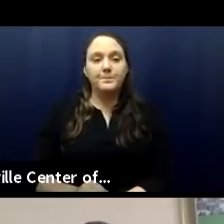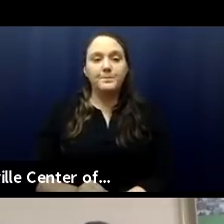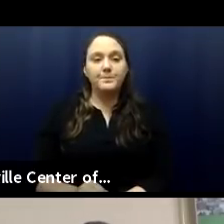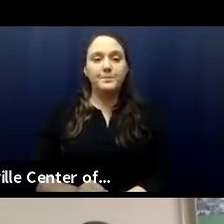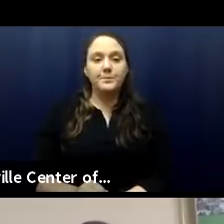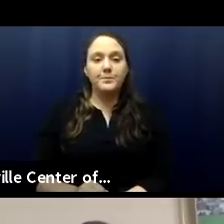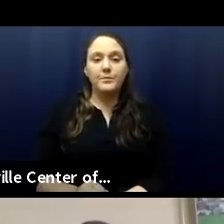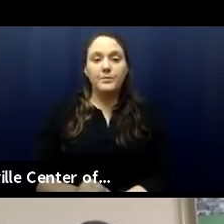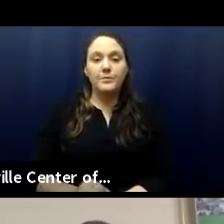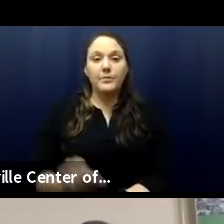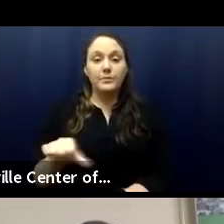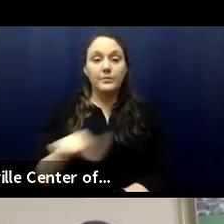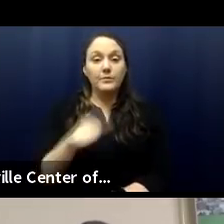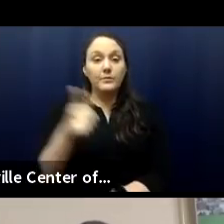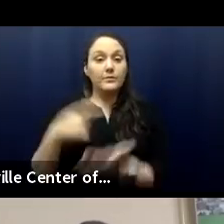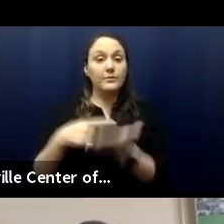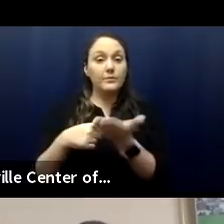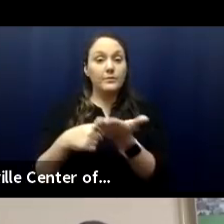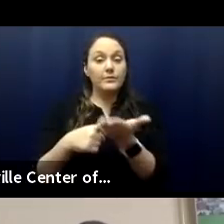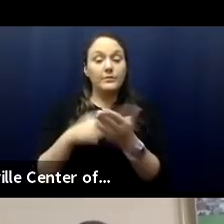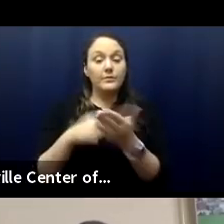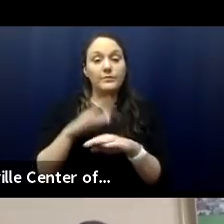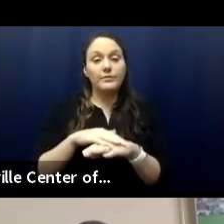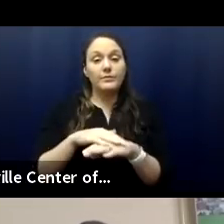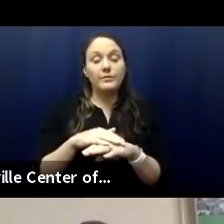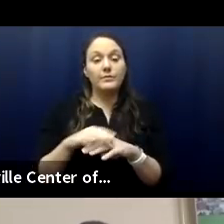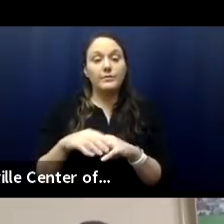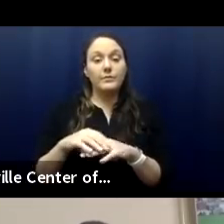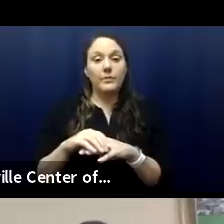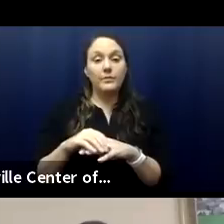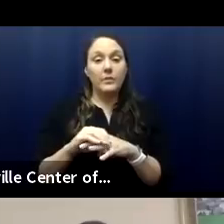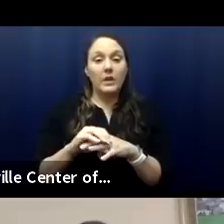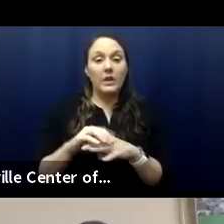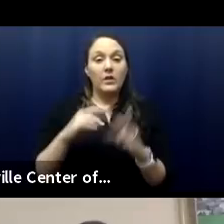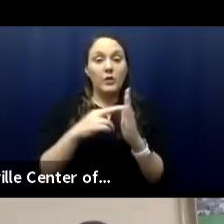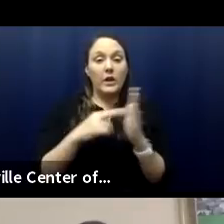Other discussion on the regulation